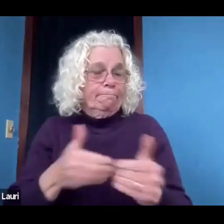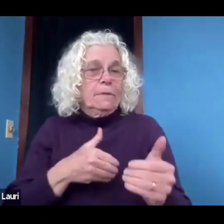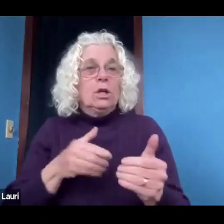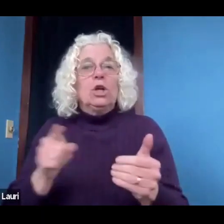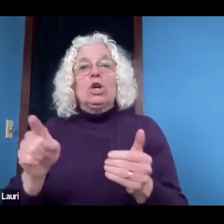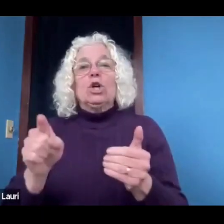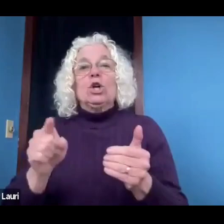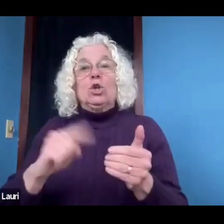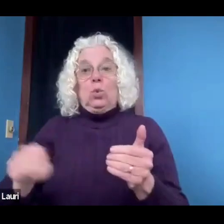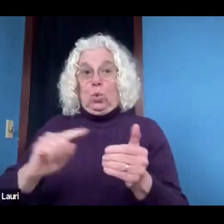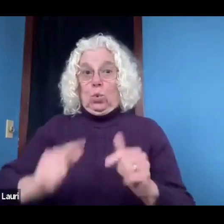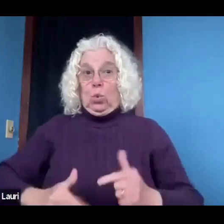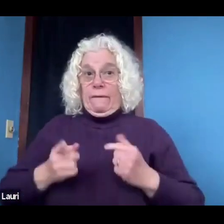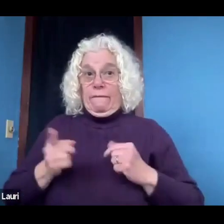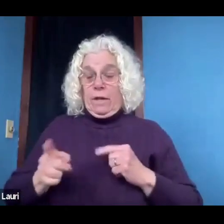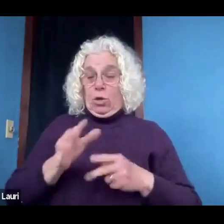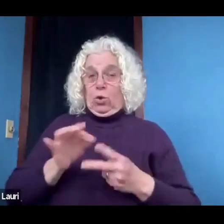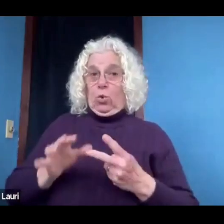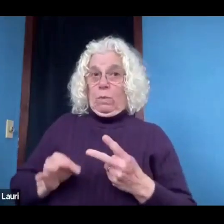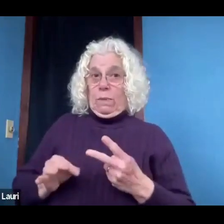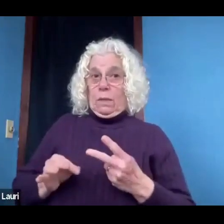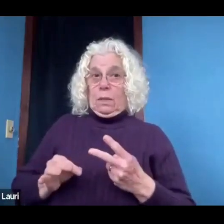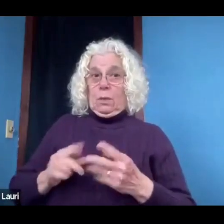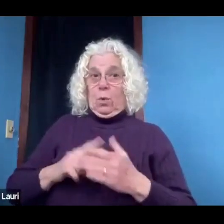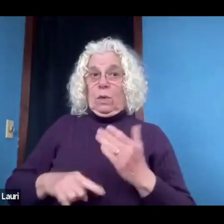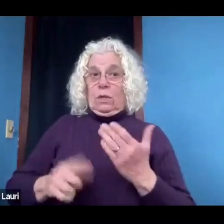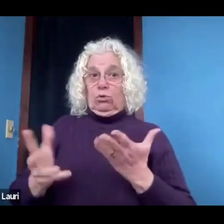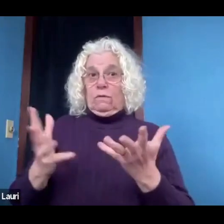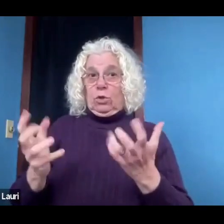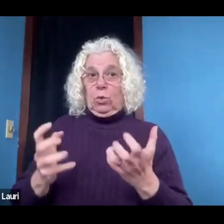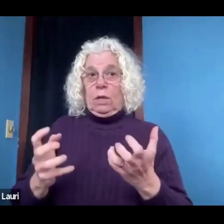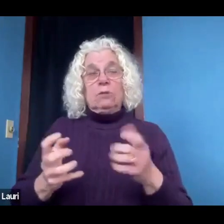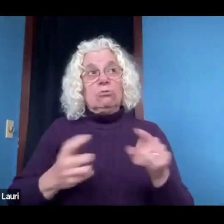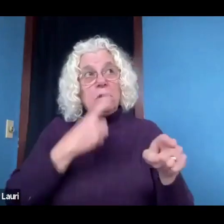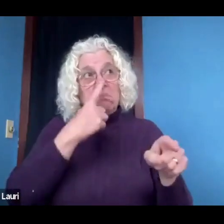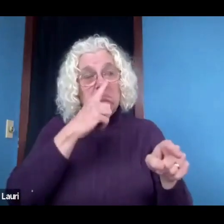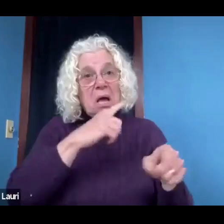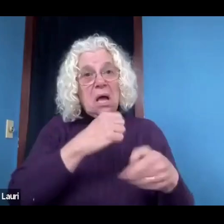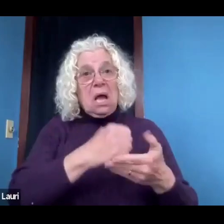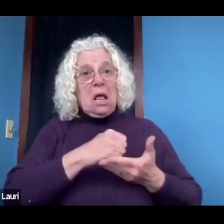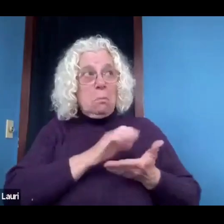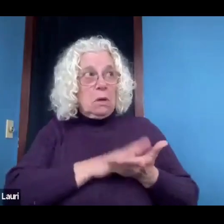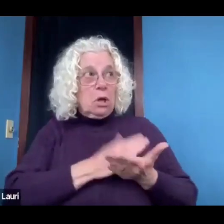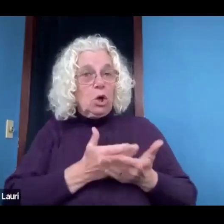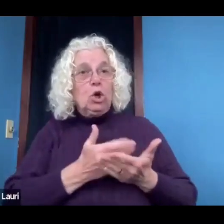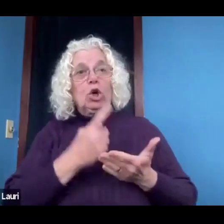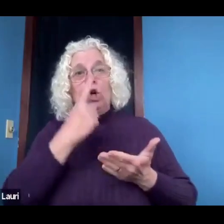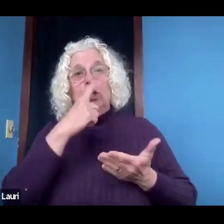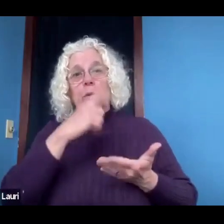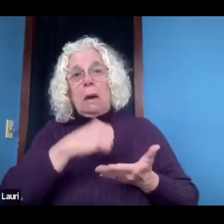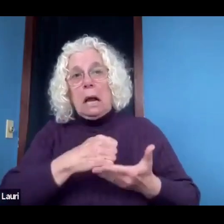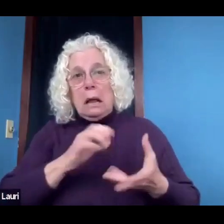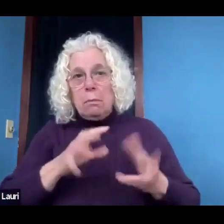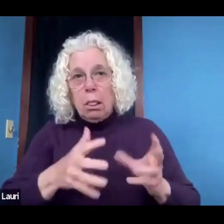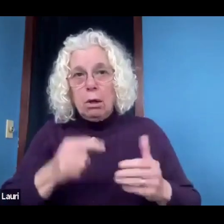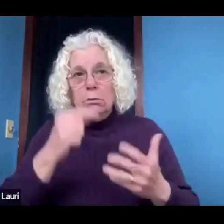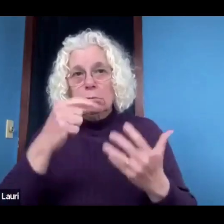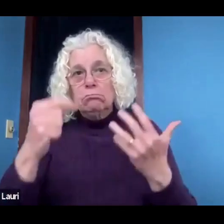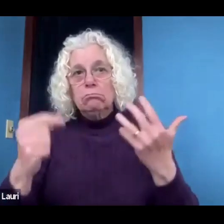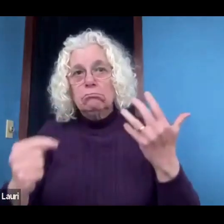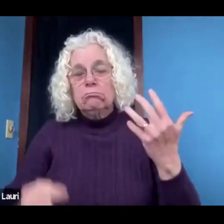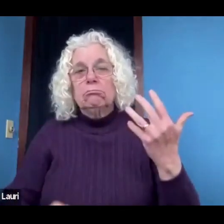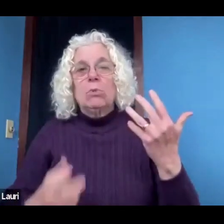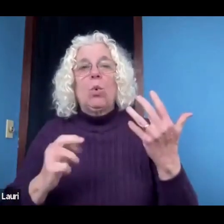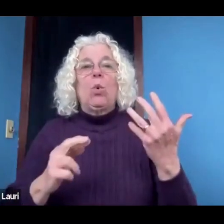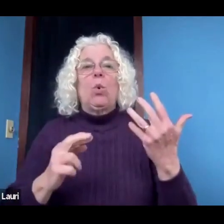services that you want, and you can ask the caregiver for help with things like cooking, cleaning, laundry, help out on